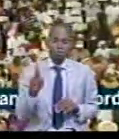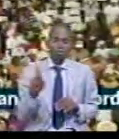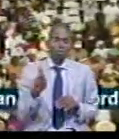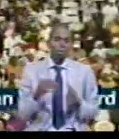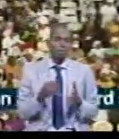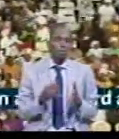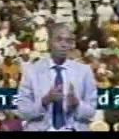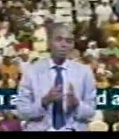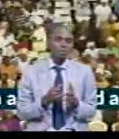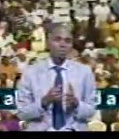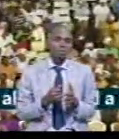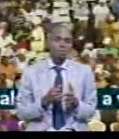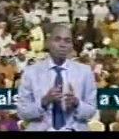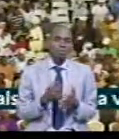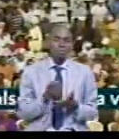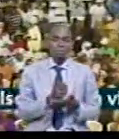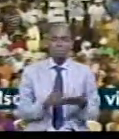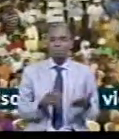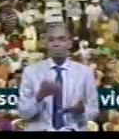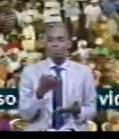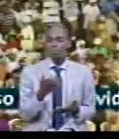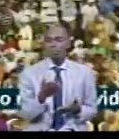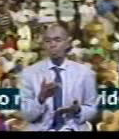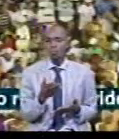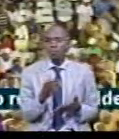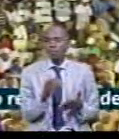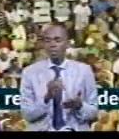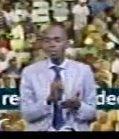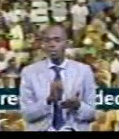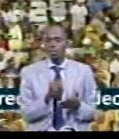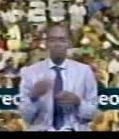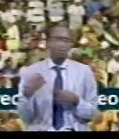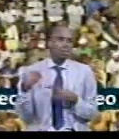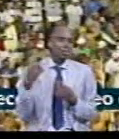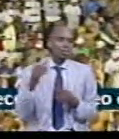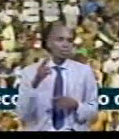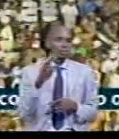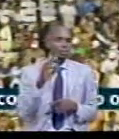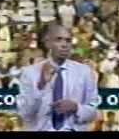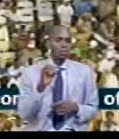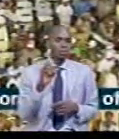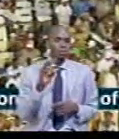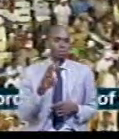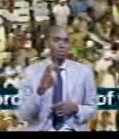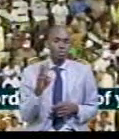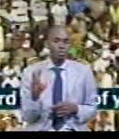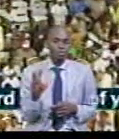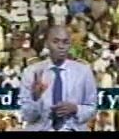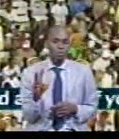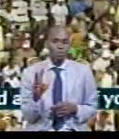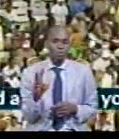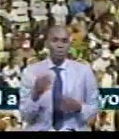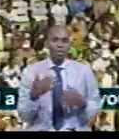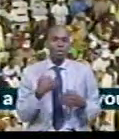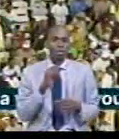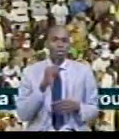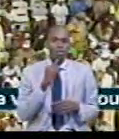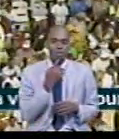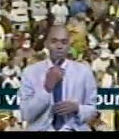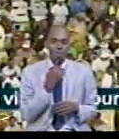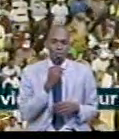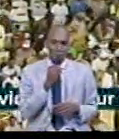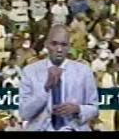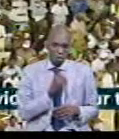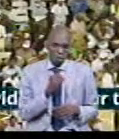in the lungs in August 2022. He has been having severe cough such that blood came